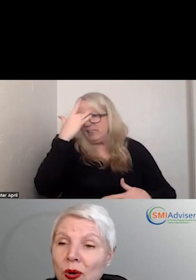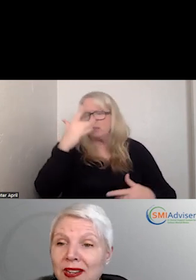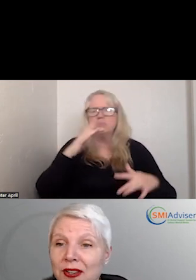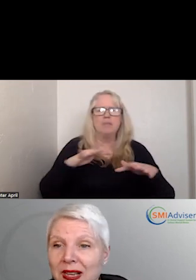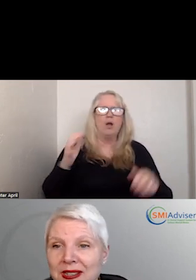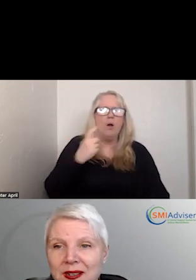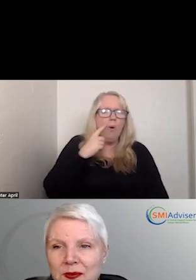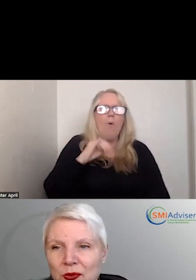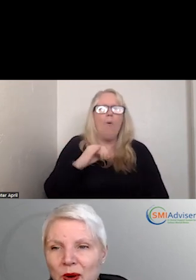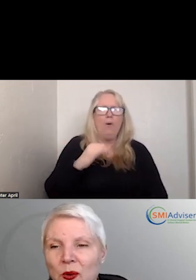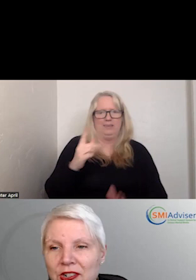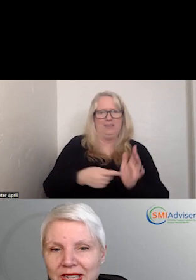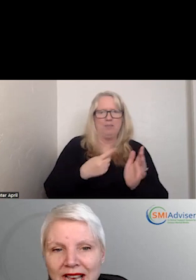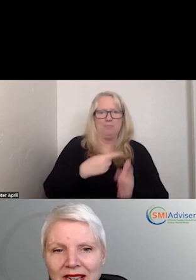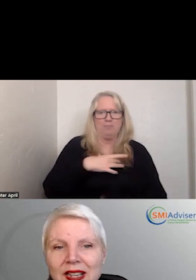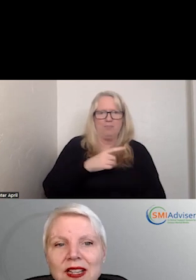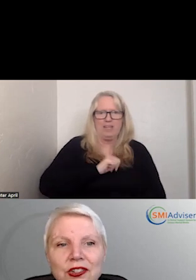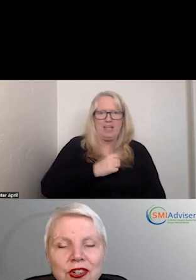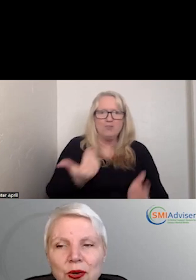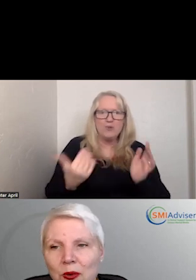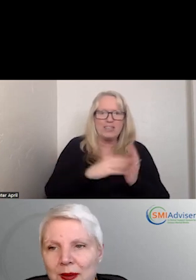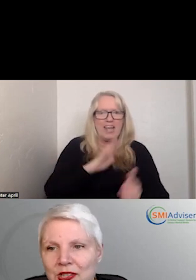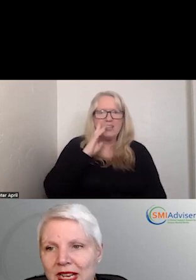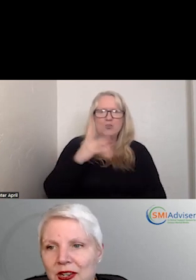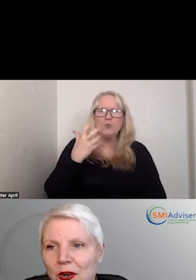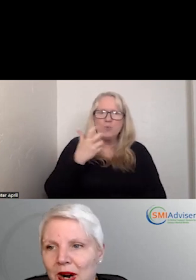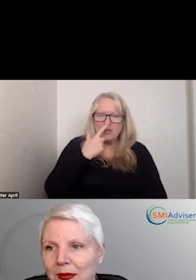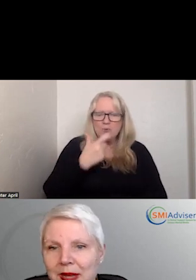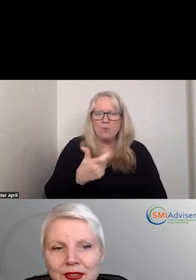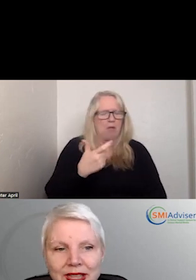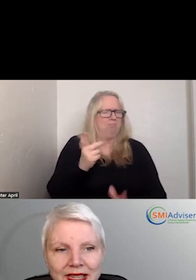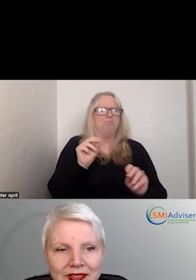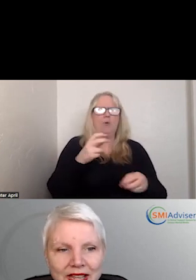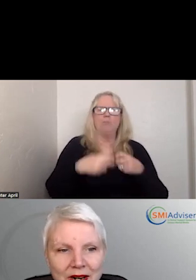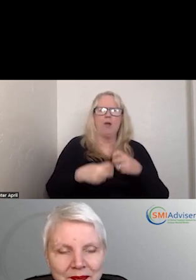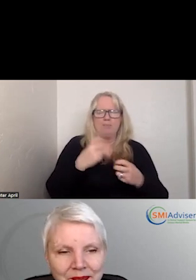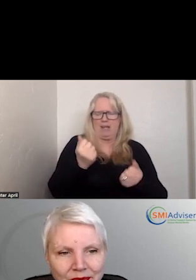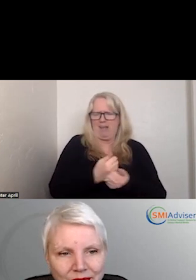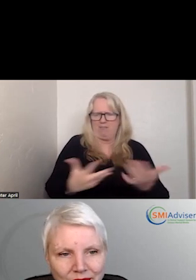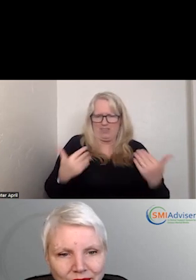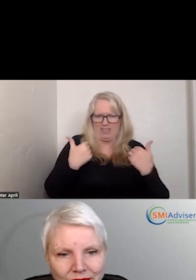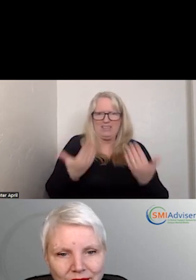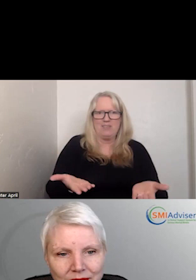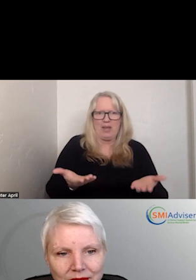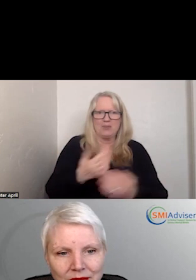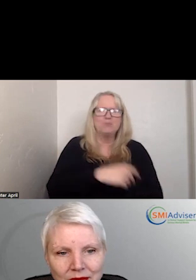that. Or if you're like me, sometimes you want to watch it again, just go to our website, no problem. Everything is there.